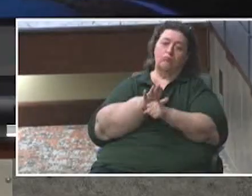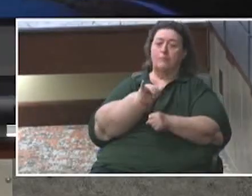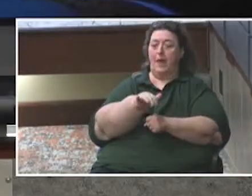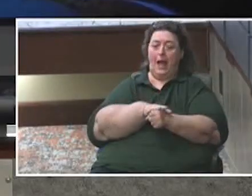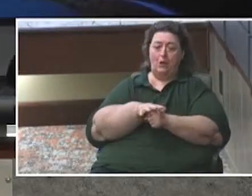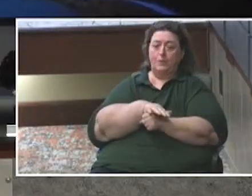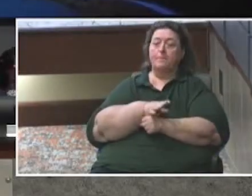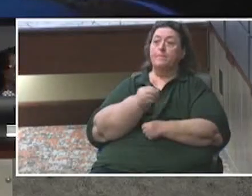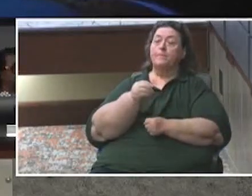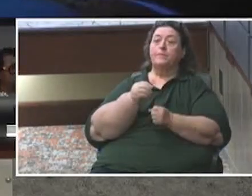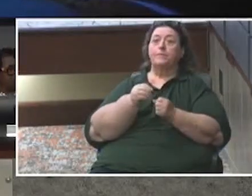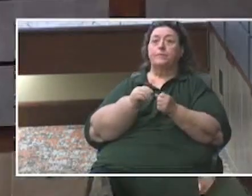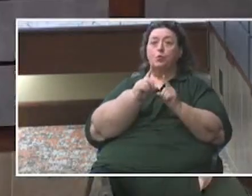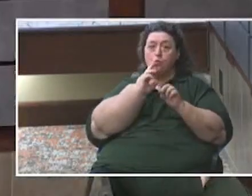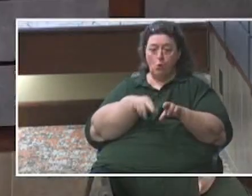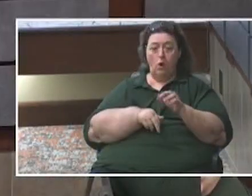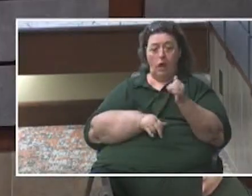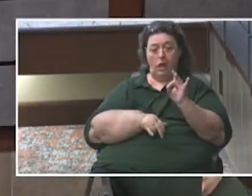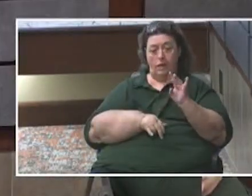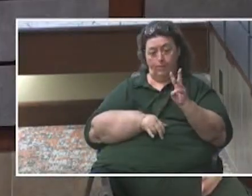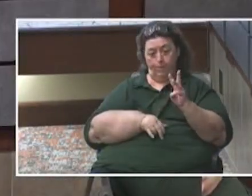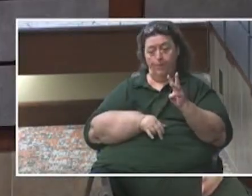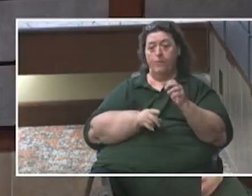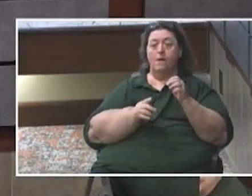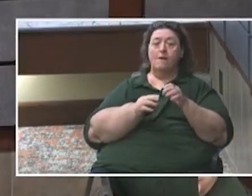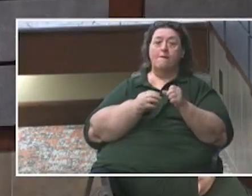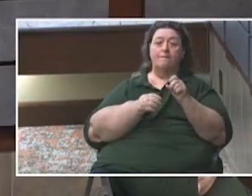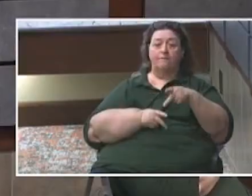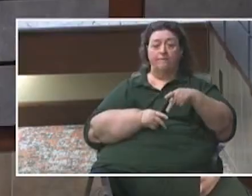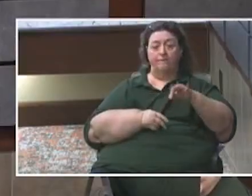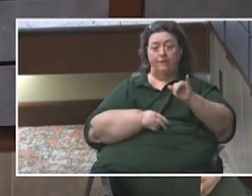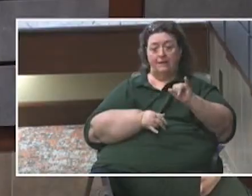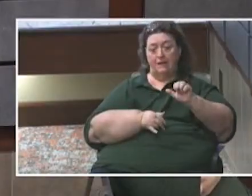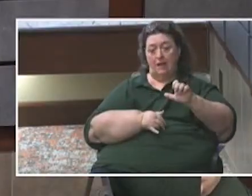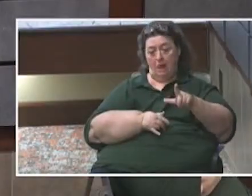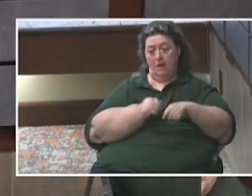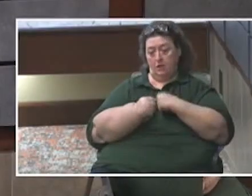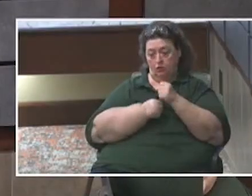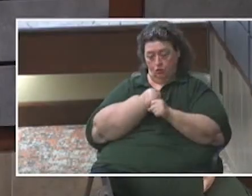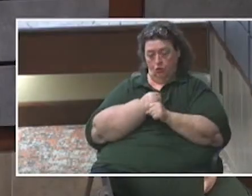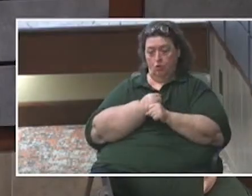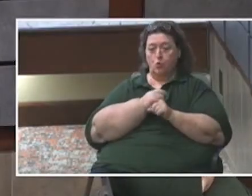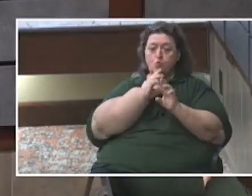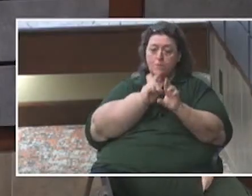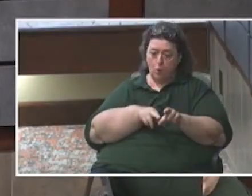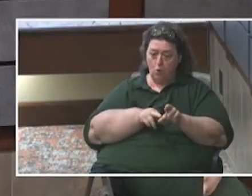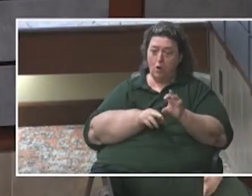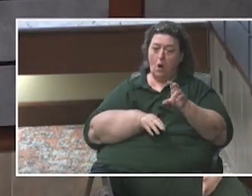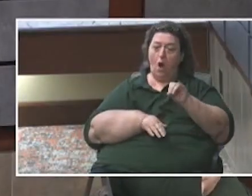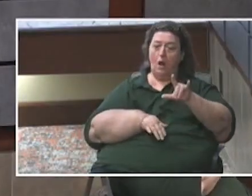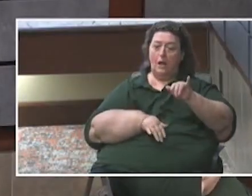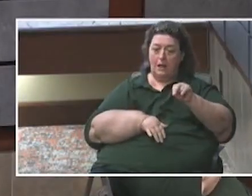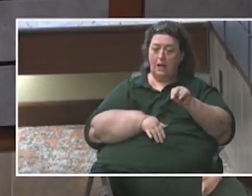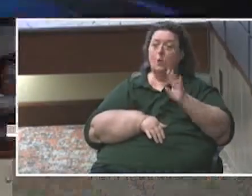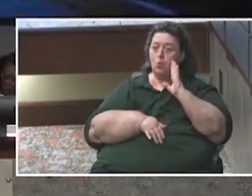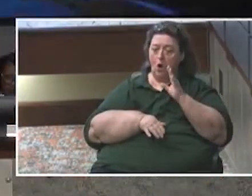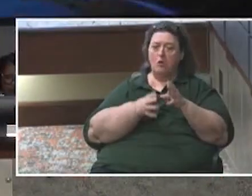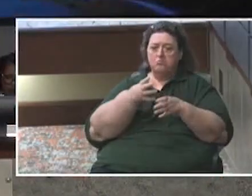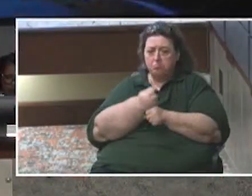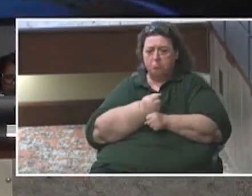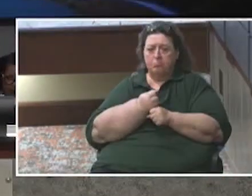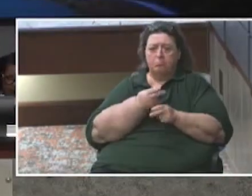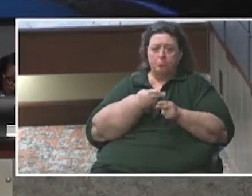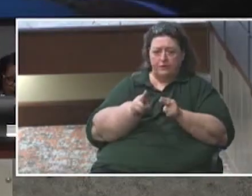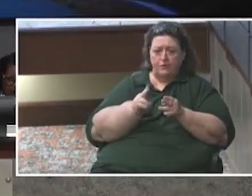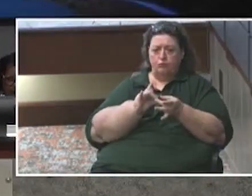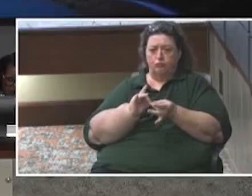Informal Report 86 provides fiscal year 26 first quarter investment report. Managing Director of Finance Colin Booth will cover a brief summary of this report in his